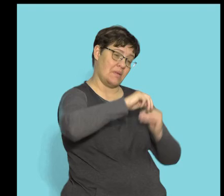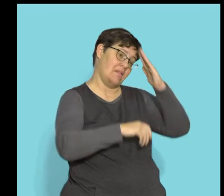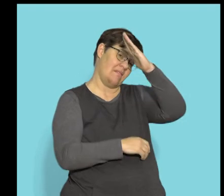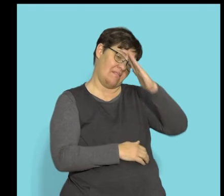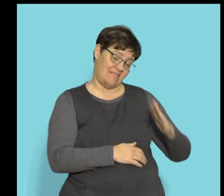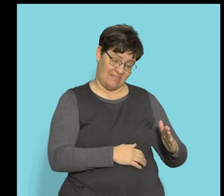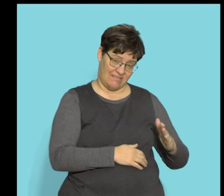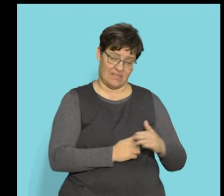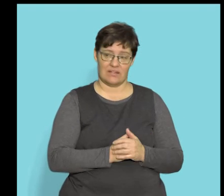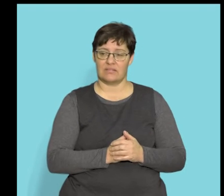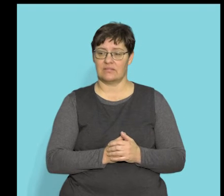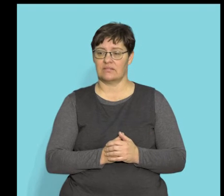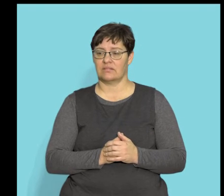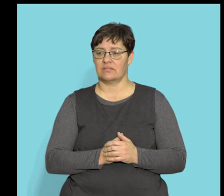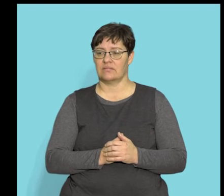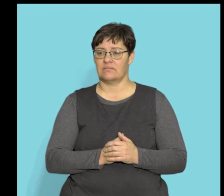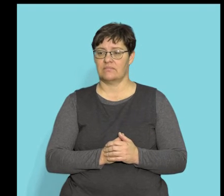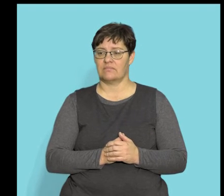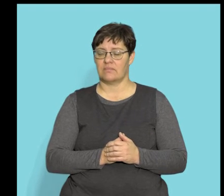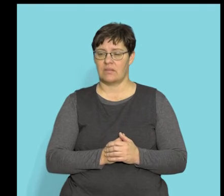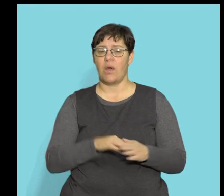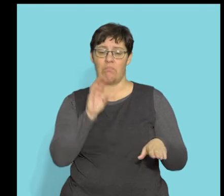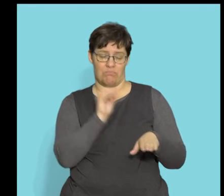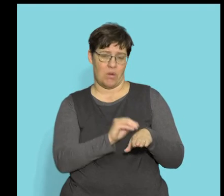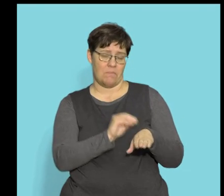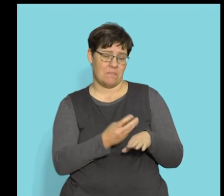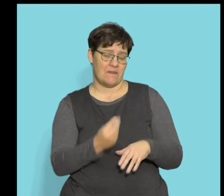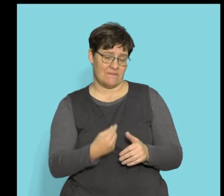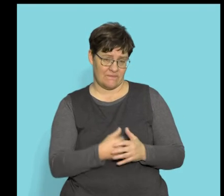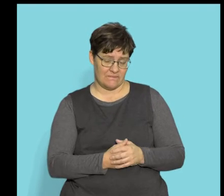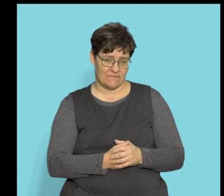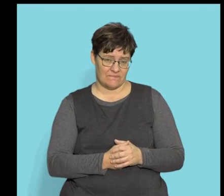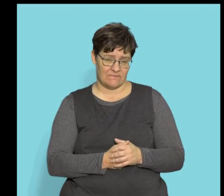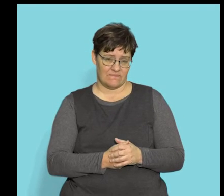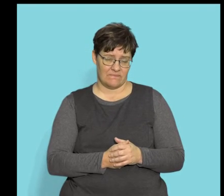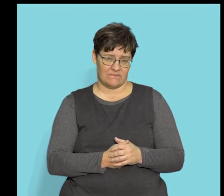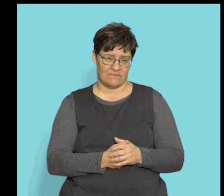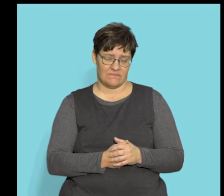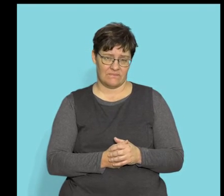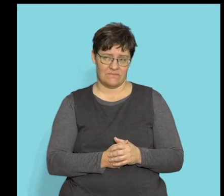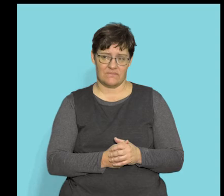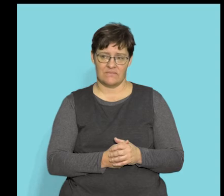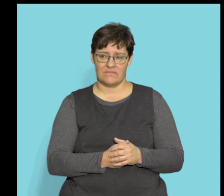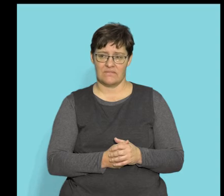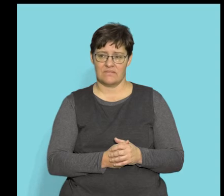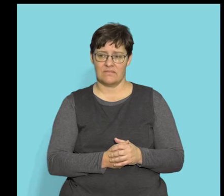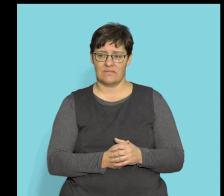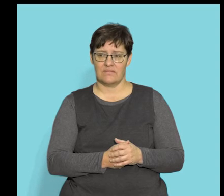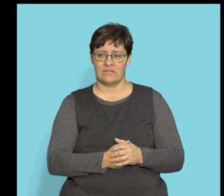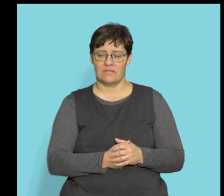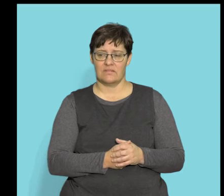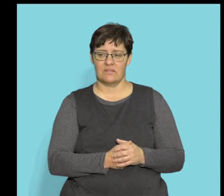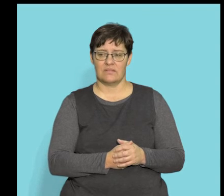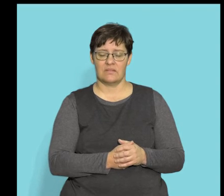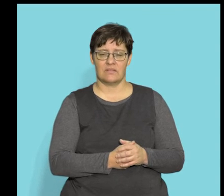And this is going to be an issue for me. Also, something that I do want to note is that